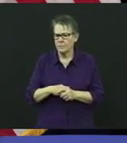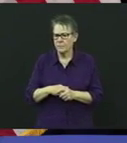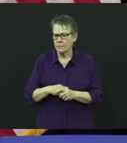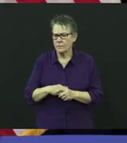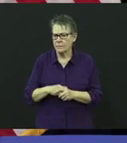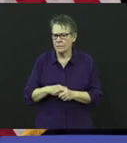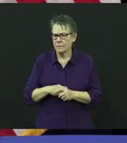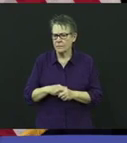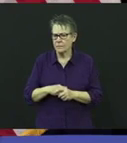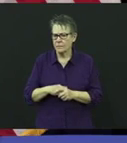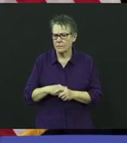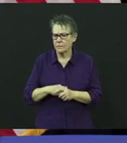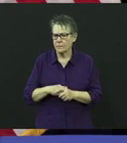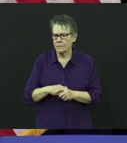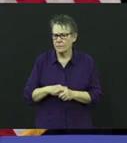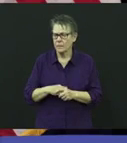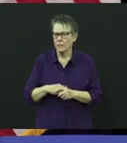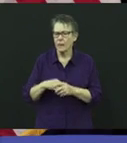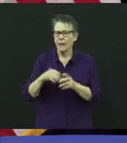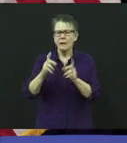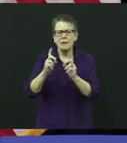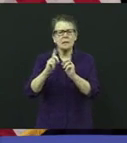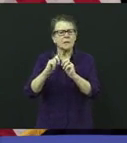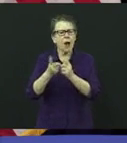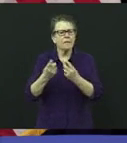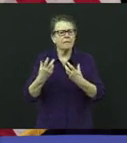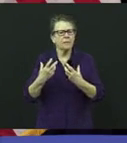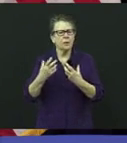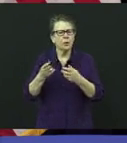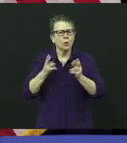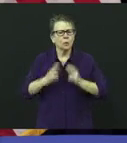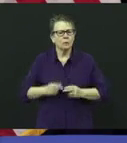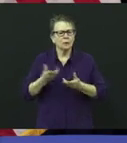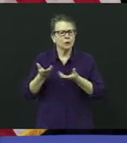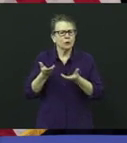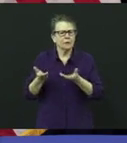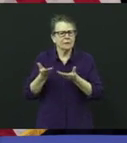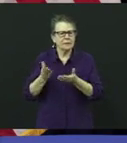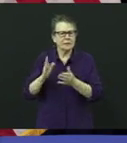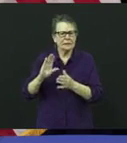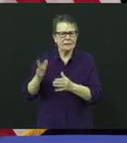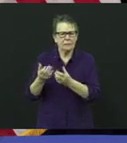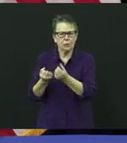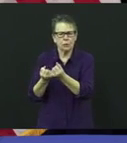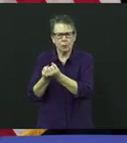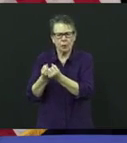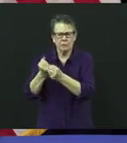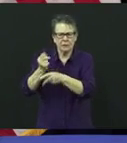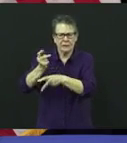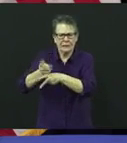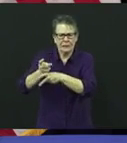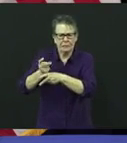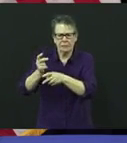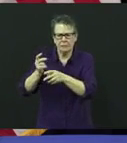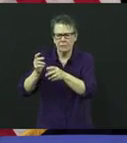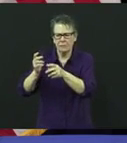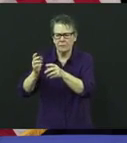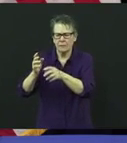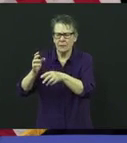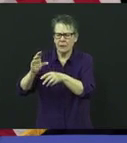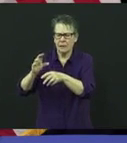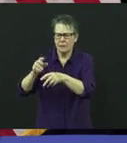for daycare, and Senator Vitale is calling for the shutdown of all centers. Again, should these centers be shut down? Who's essentially right in terms of